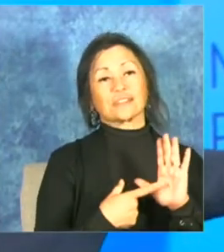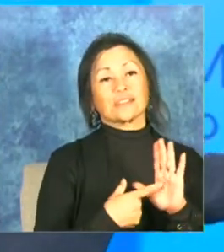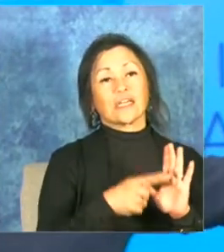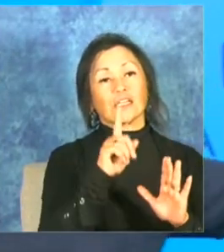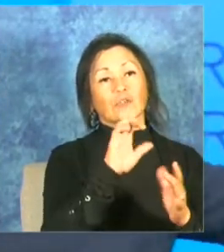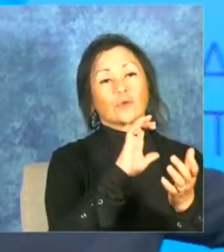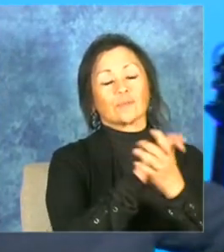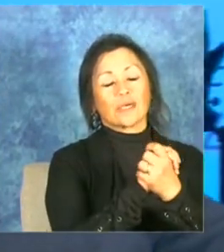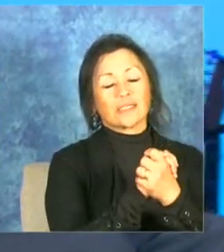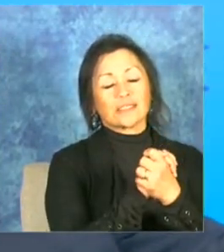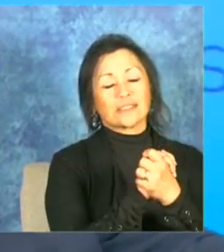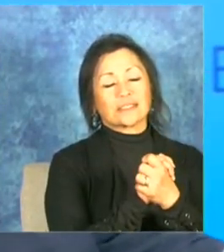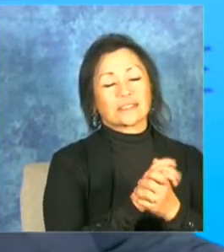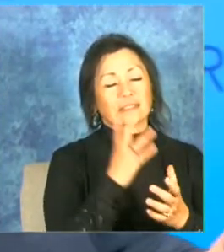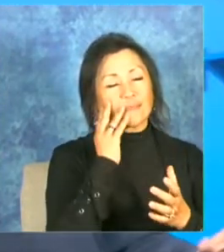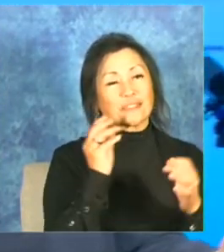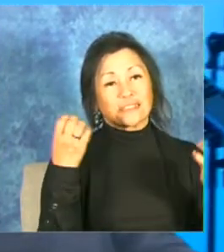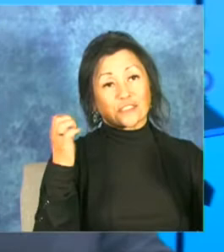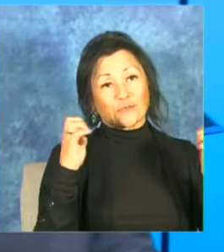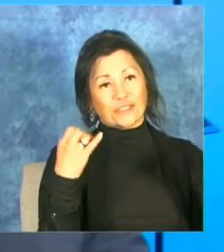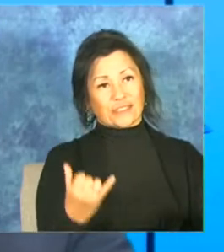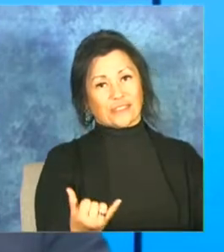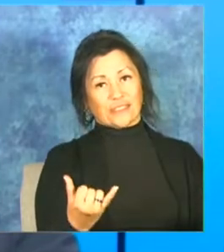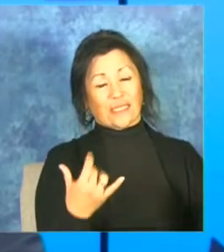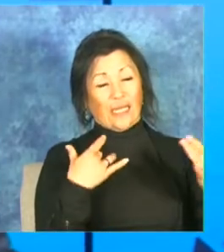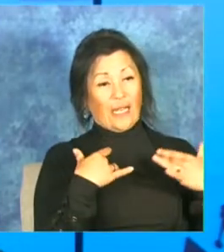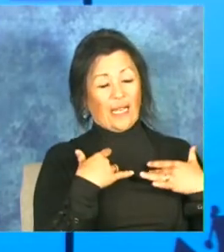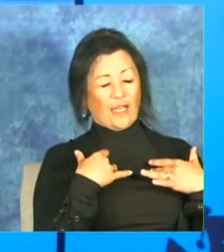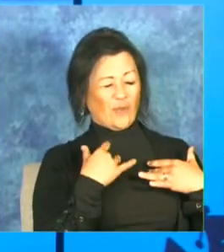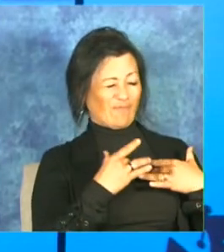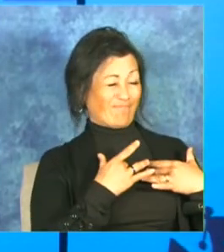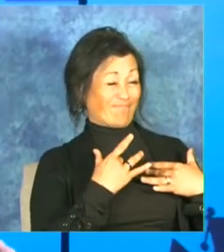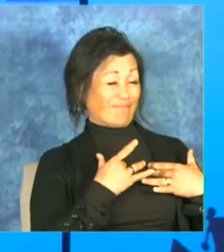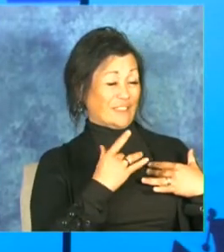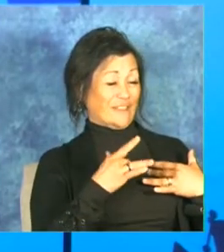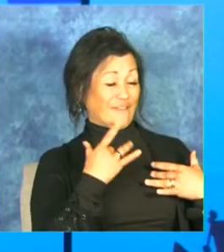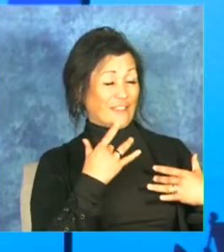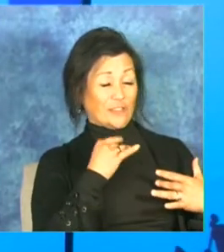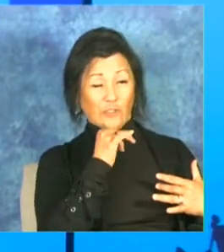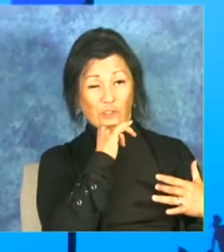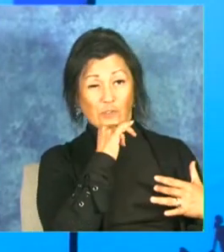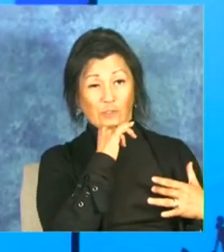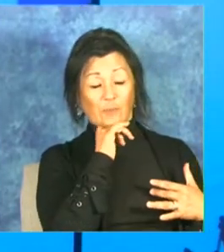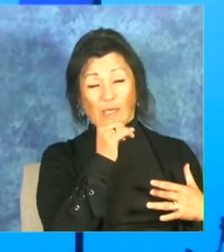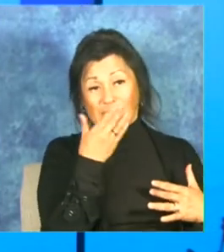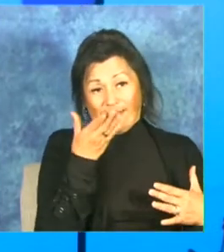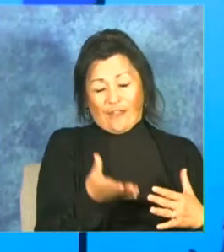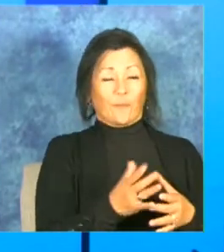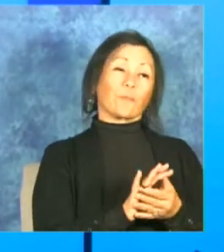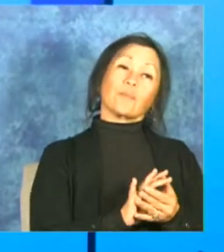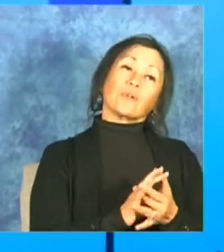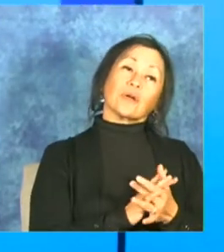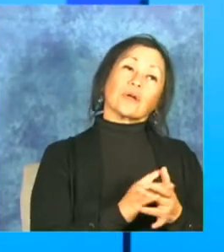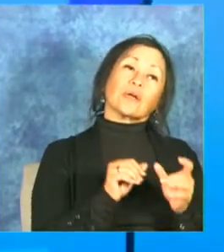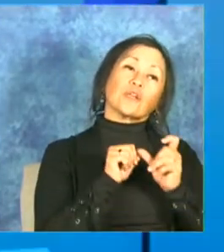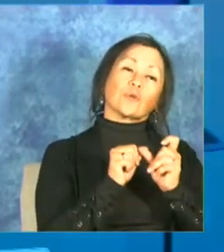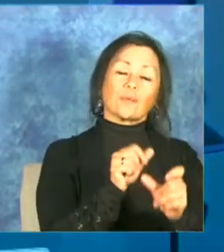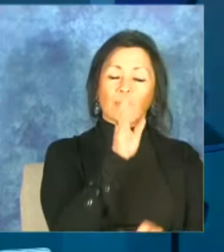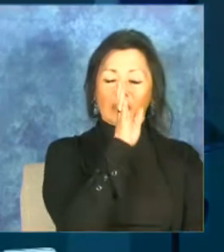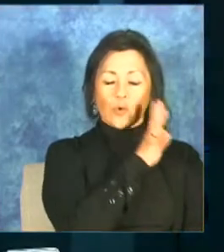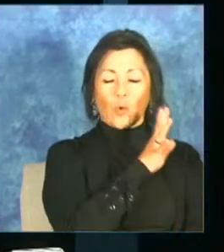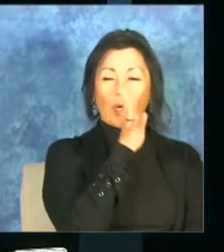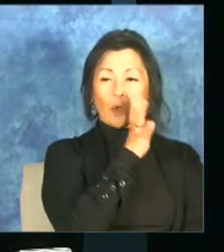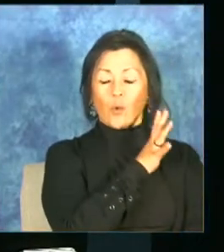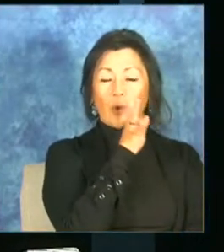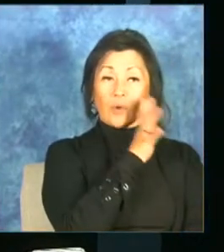your marriage is in crises today, and you probably got some inklings, but you're not thinking crises, but it's there. And you keep ignoring it, and you